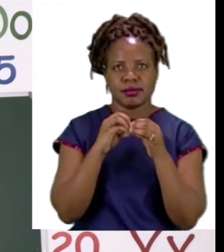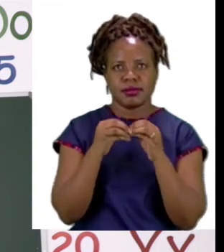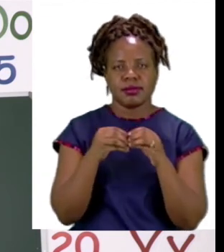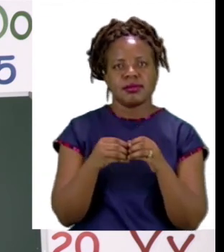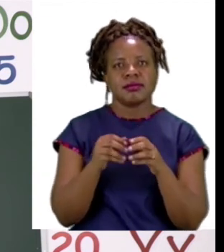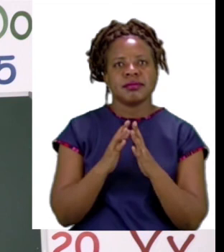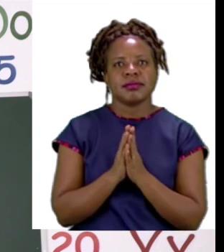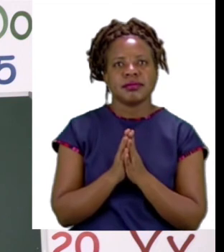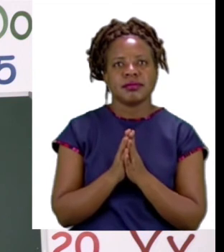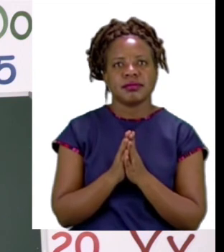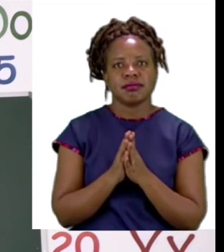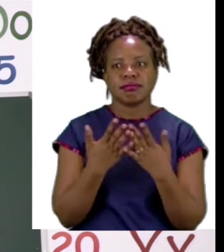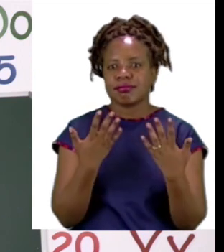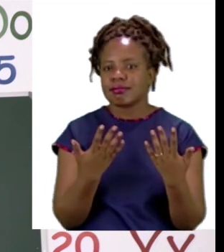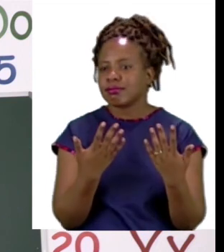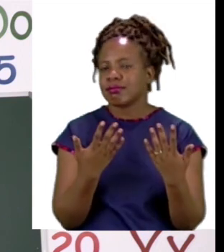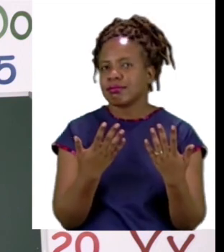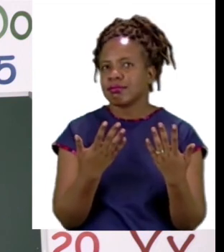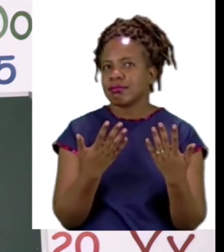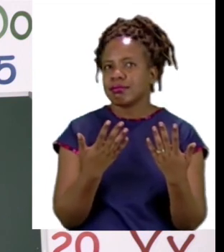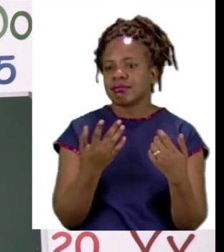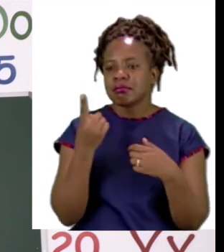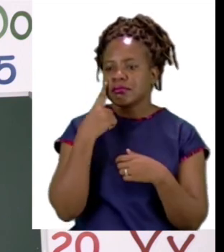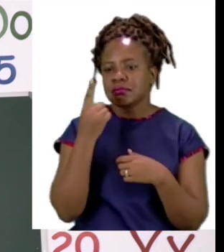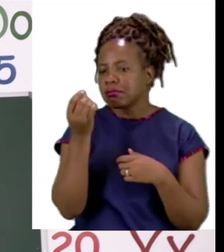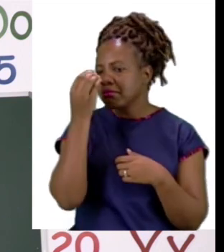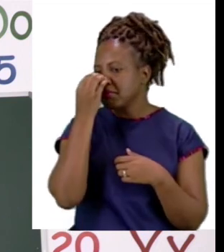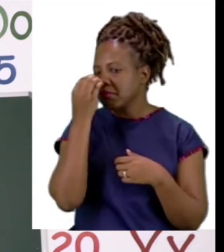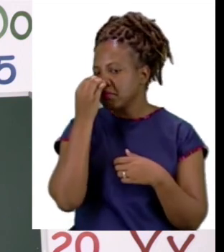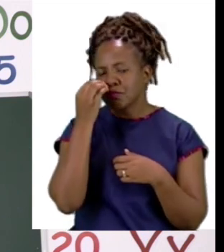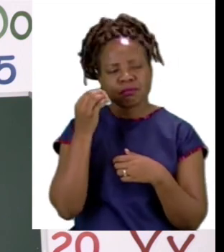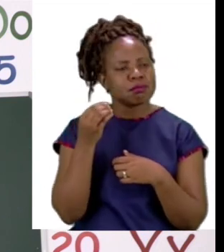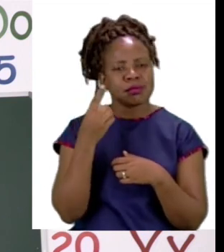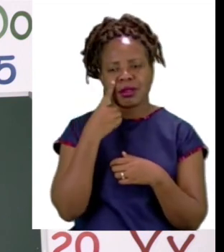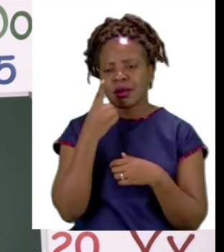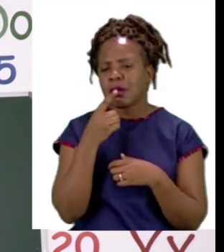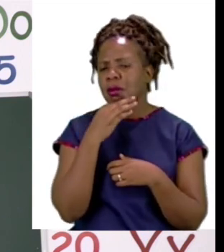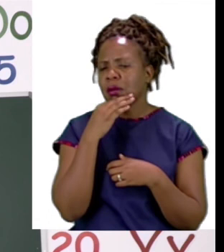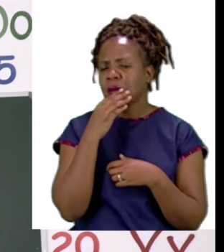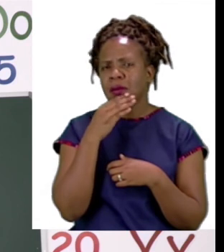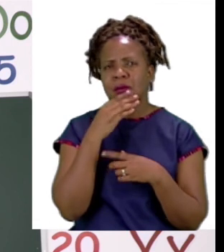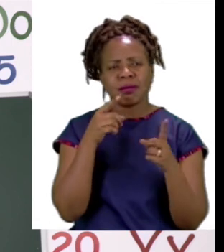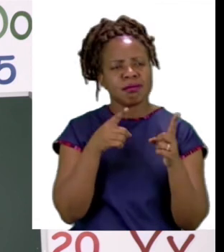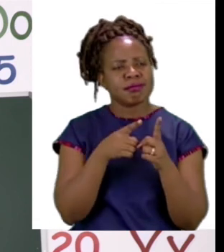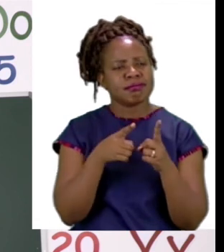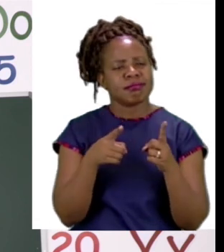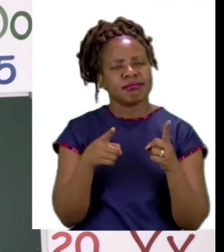job. I wonder though, I have not seen Sashi in a long time. I think he's